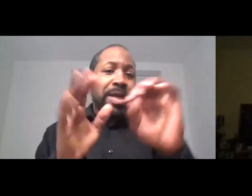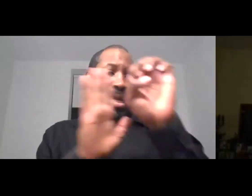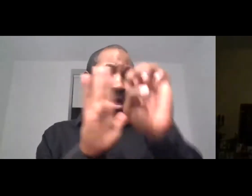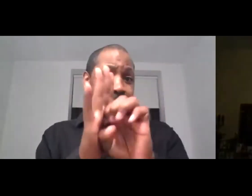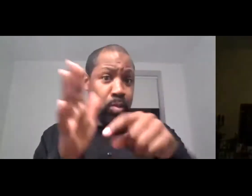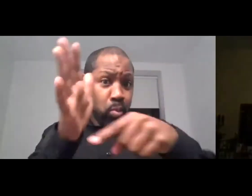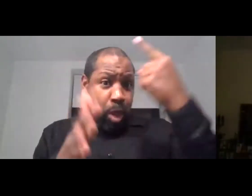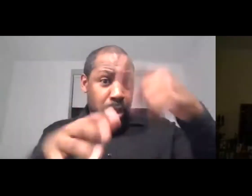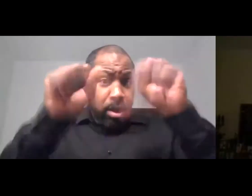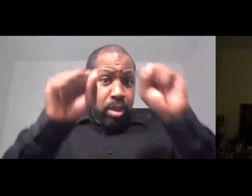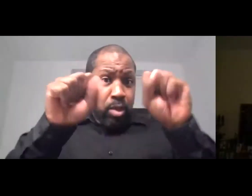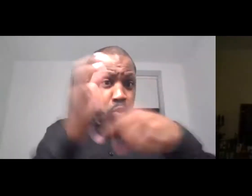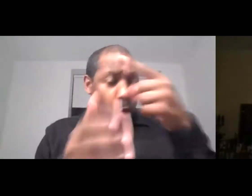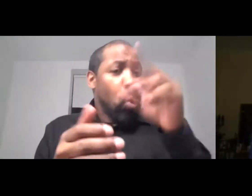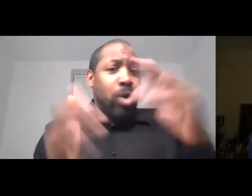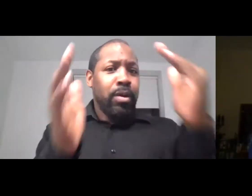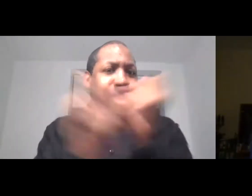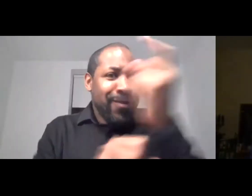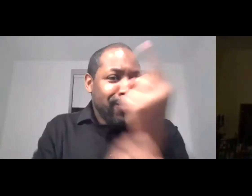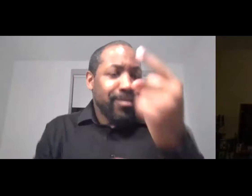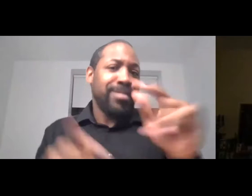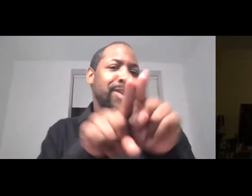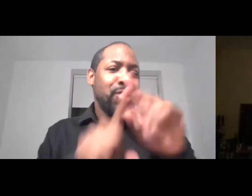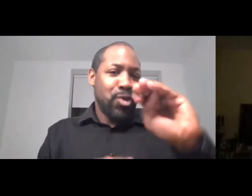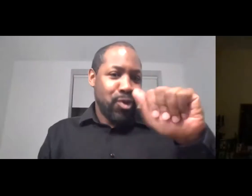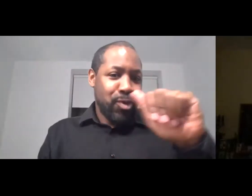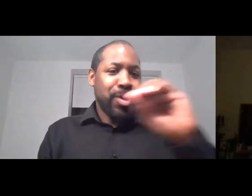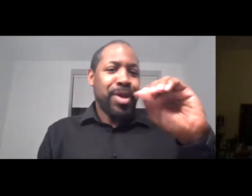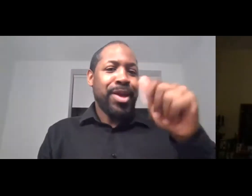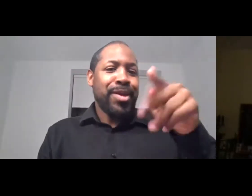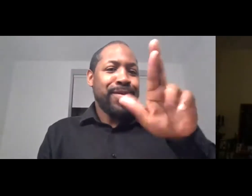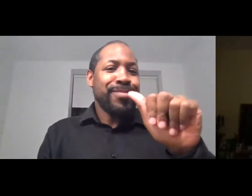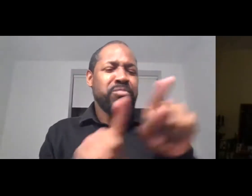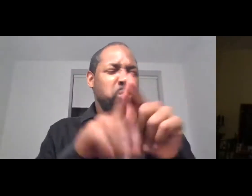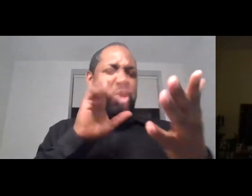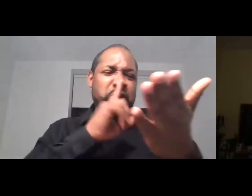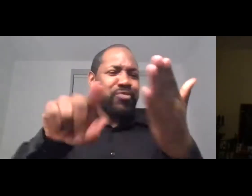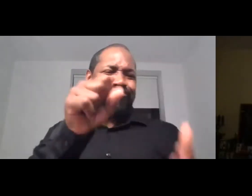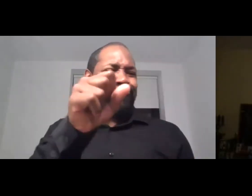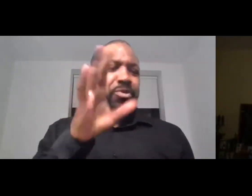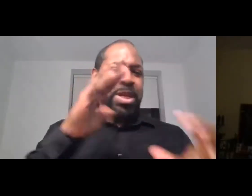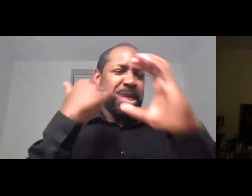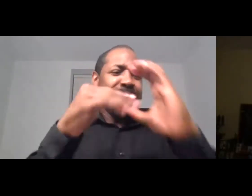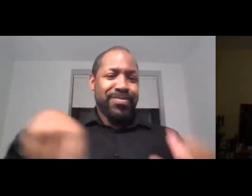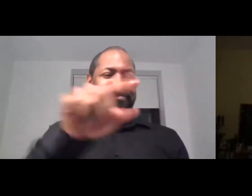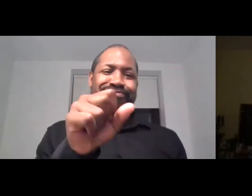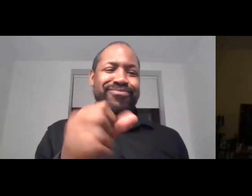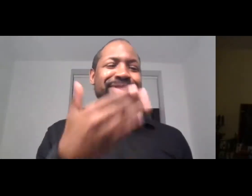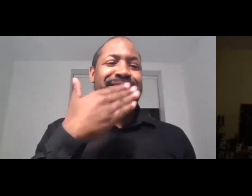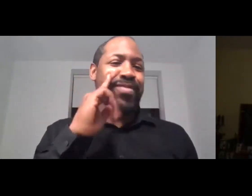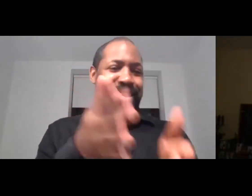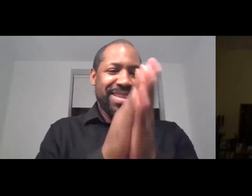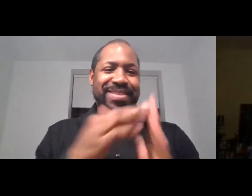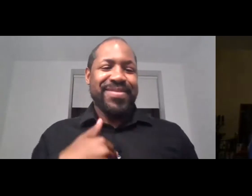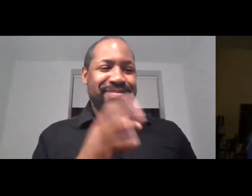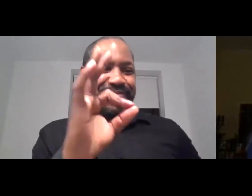will check the ethics, whether it's, yes, an OMA and APRA. Those are the three.